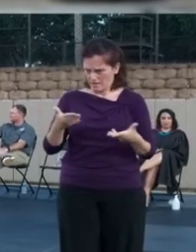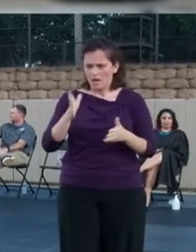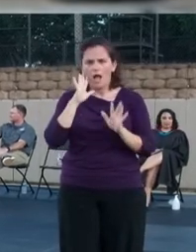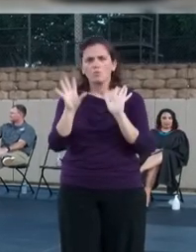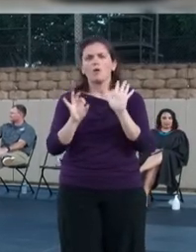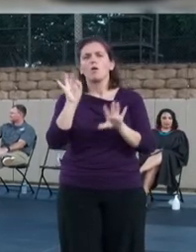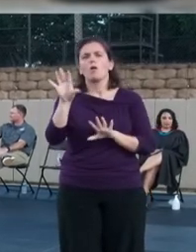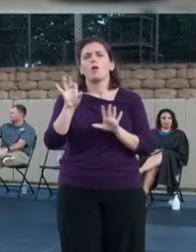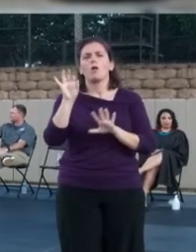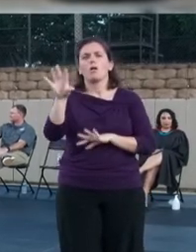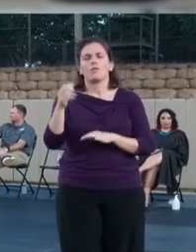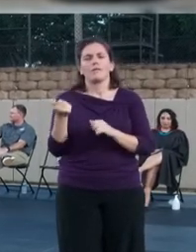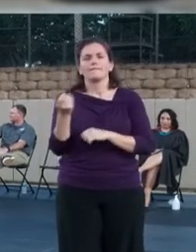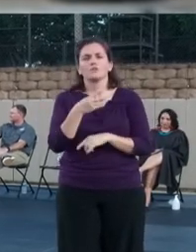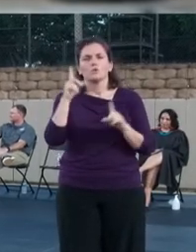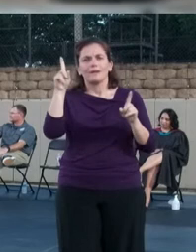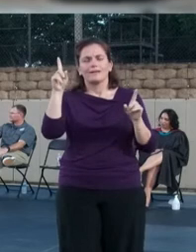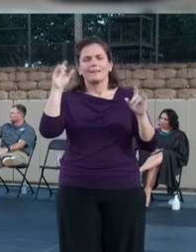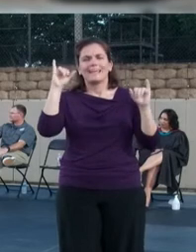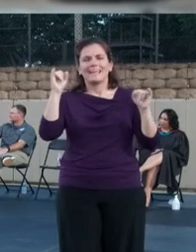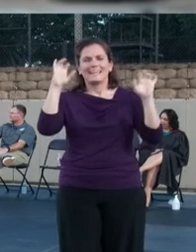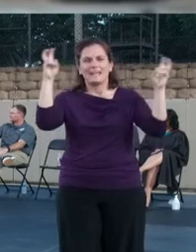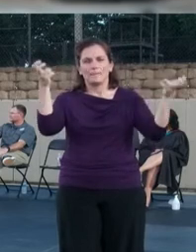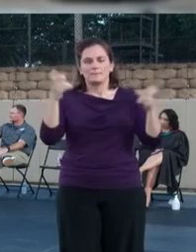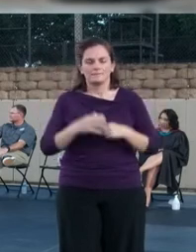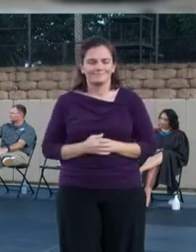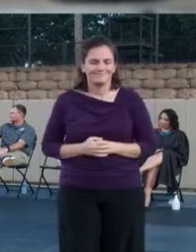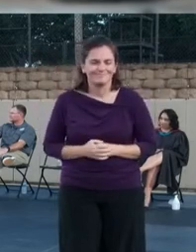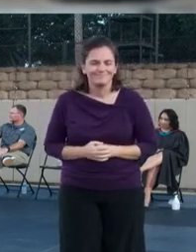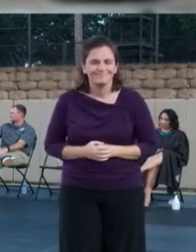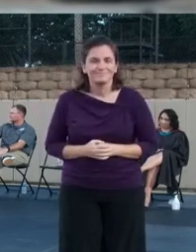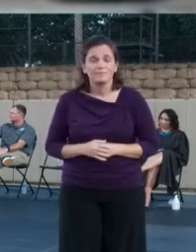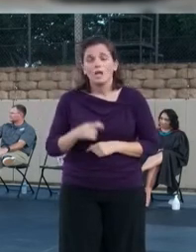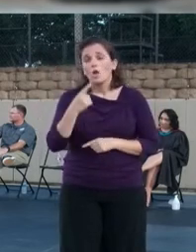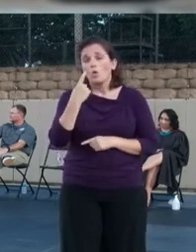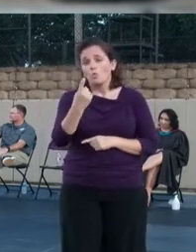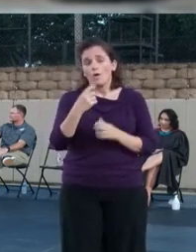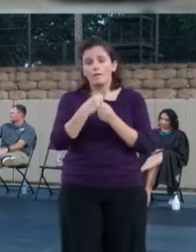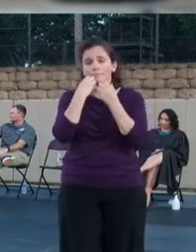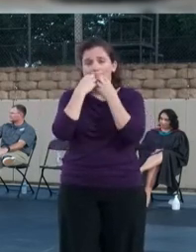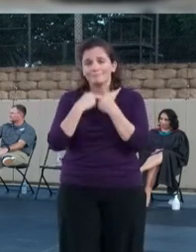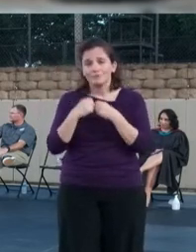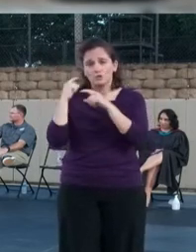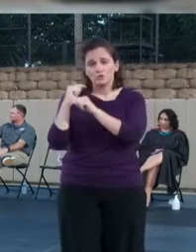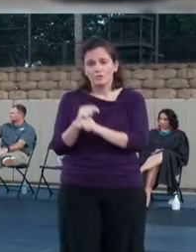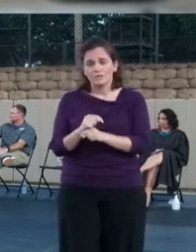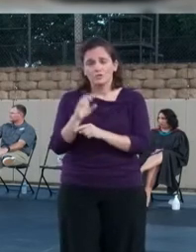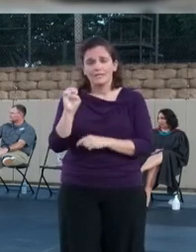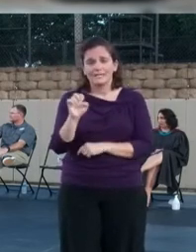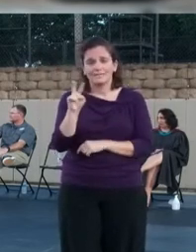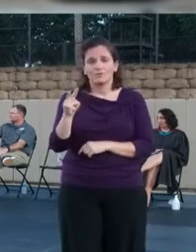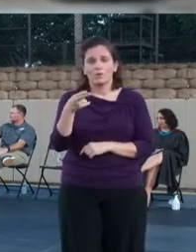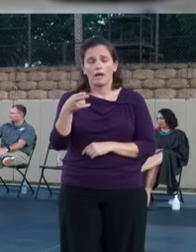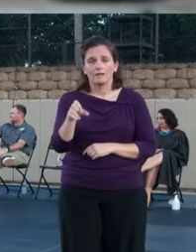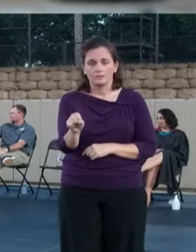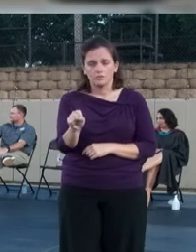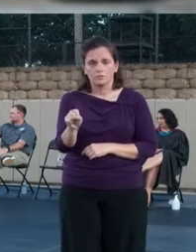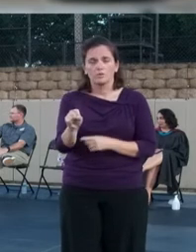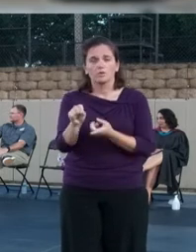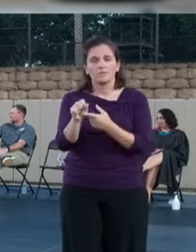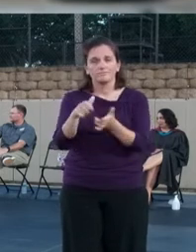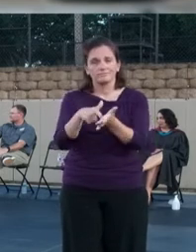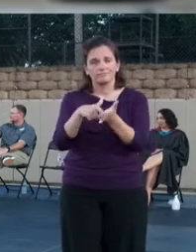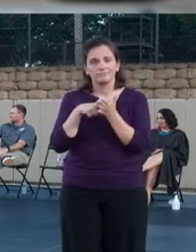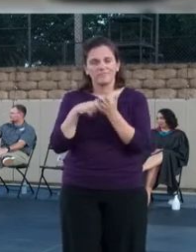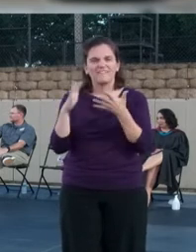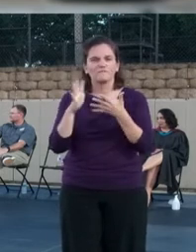couple out there. Now, one of the beloved traditions of Eastview High School is the obligatory